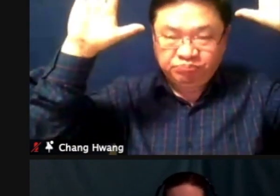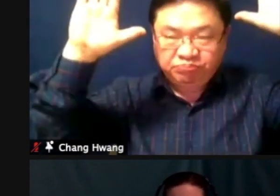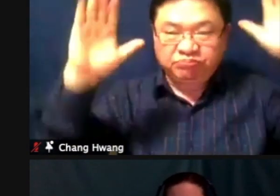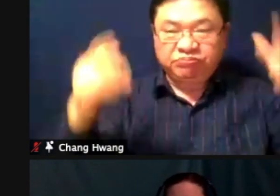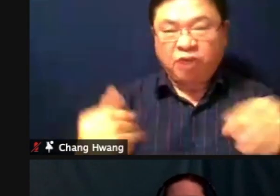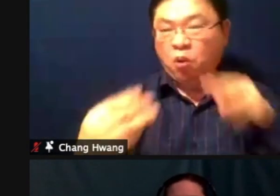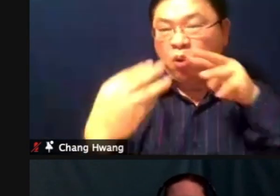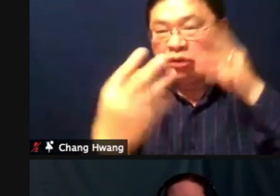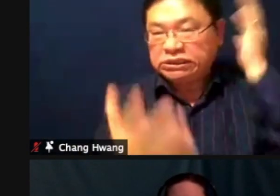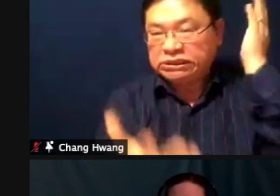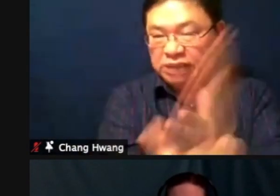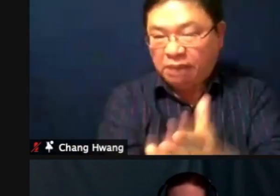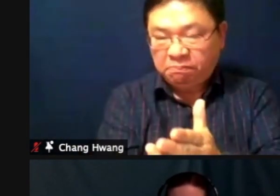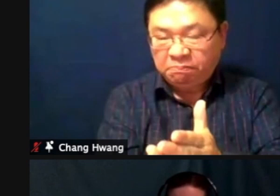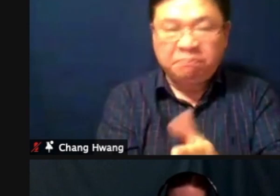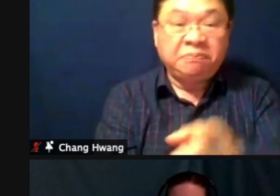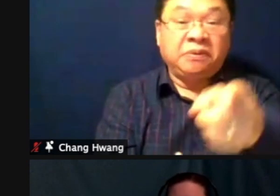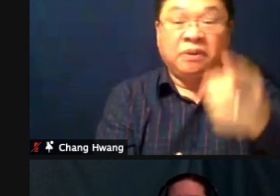the Emperor of Japan